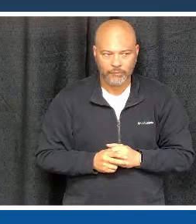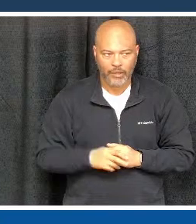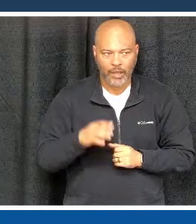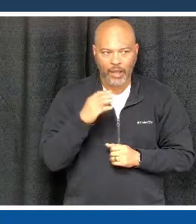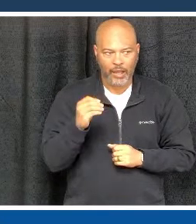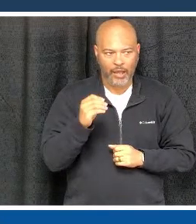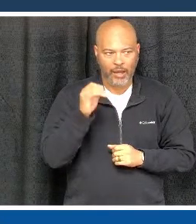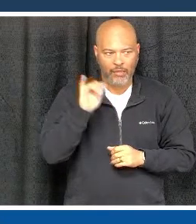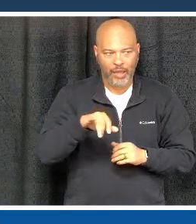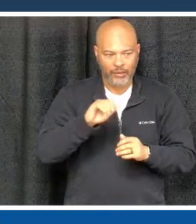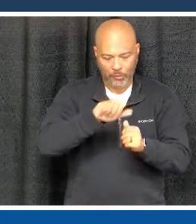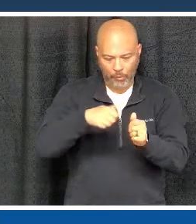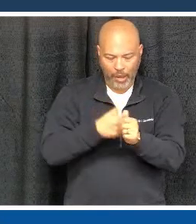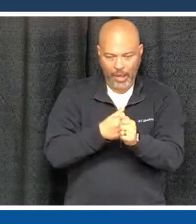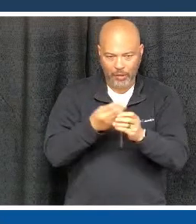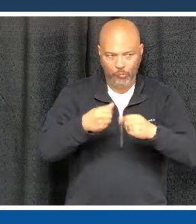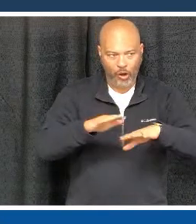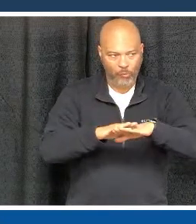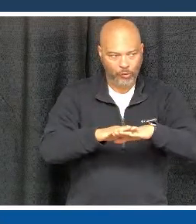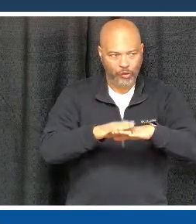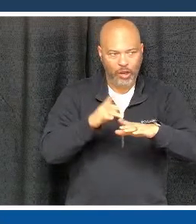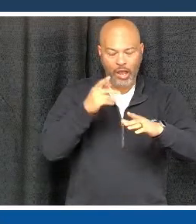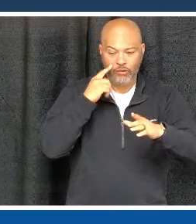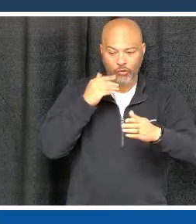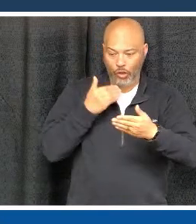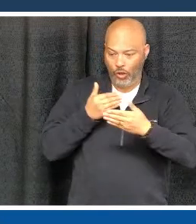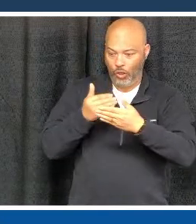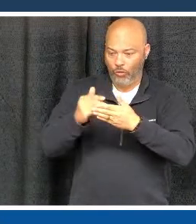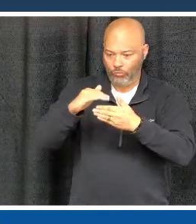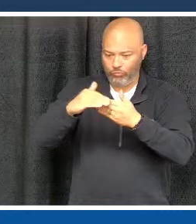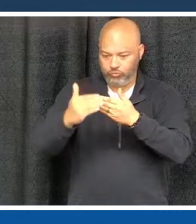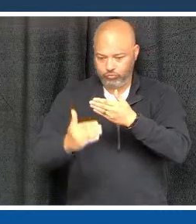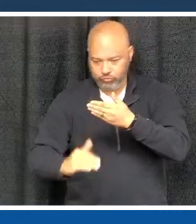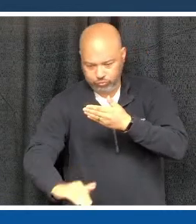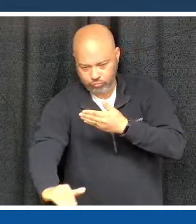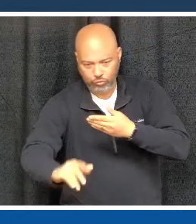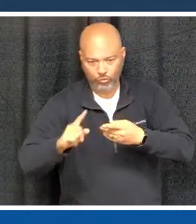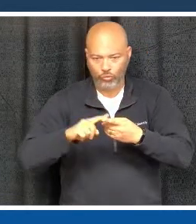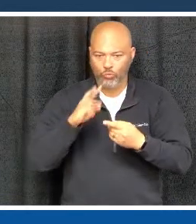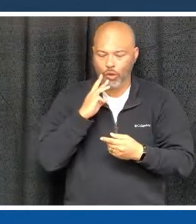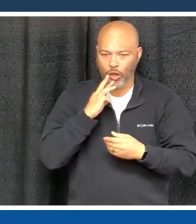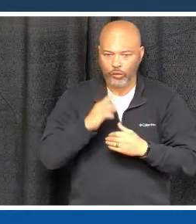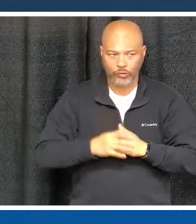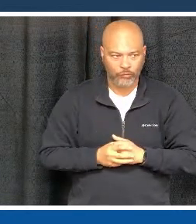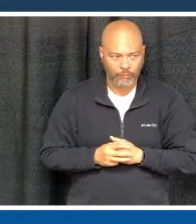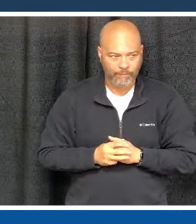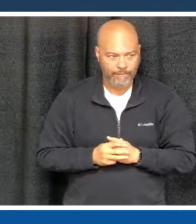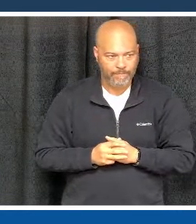And there's the back of the property, so it does fall off as you get back towards the creek back there.